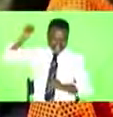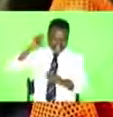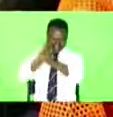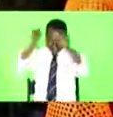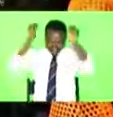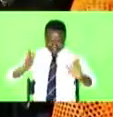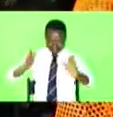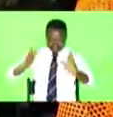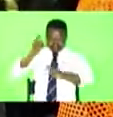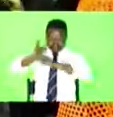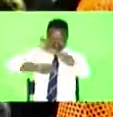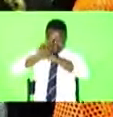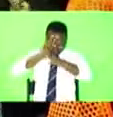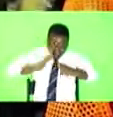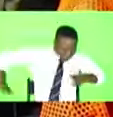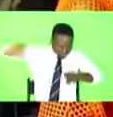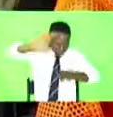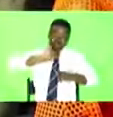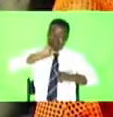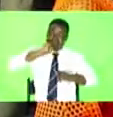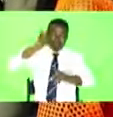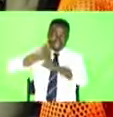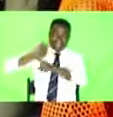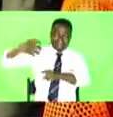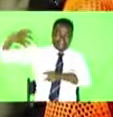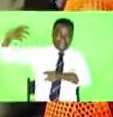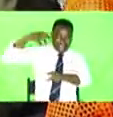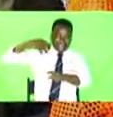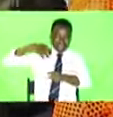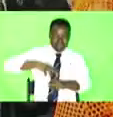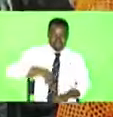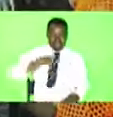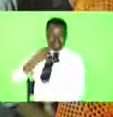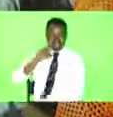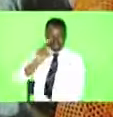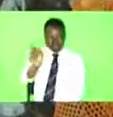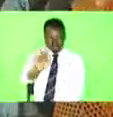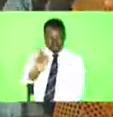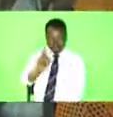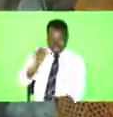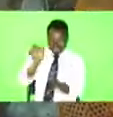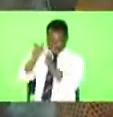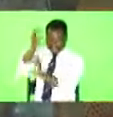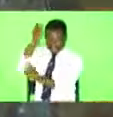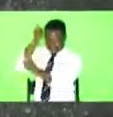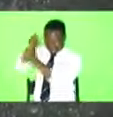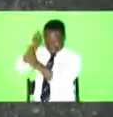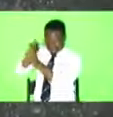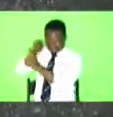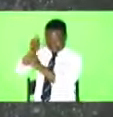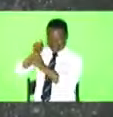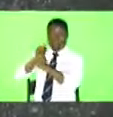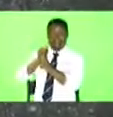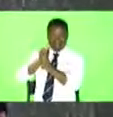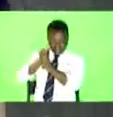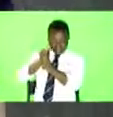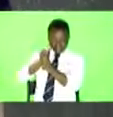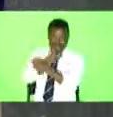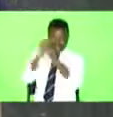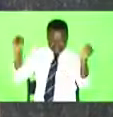the world, not a founder of a religion. Jesus Christ, the savior of